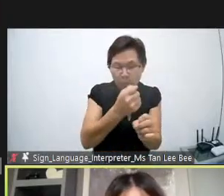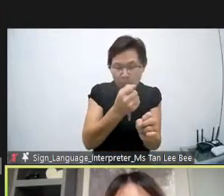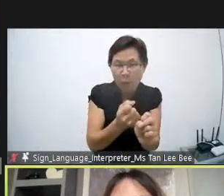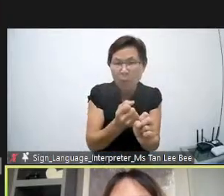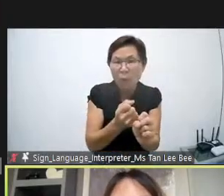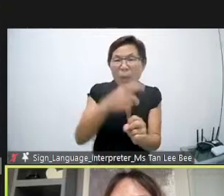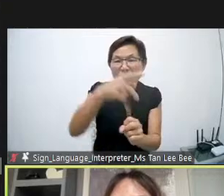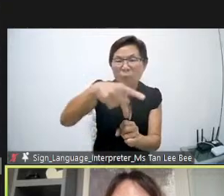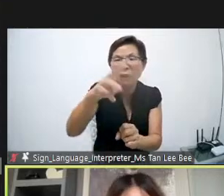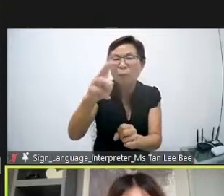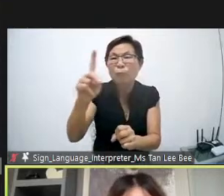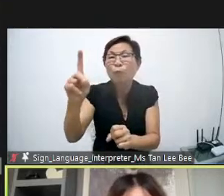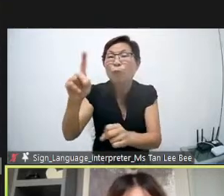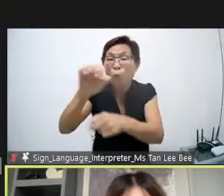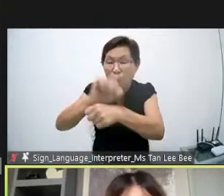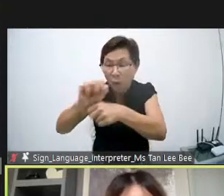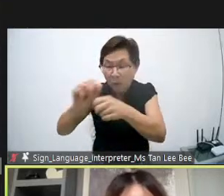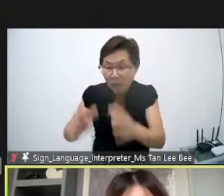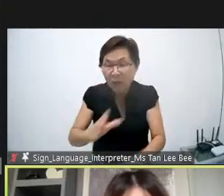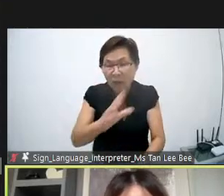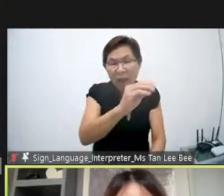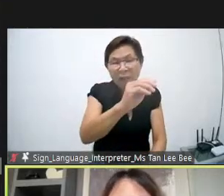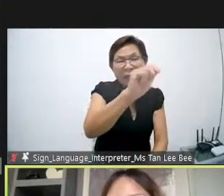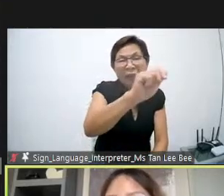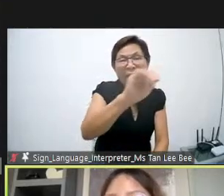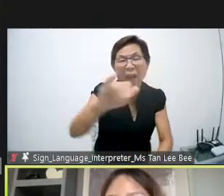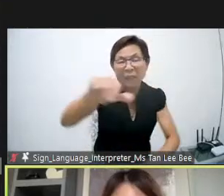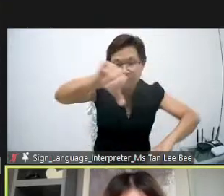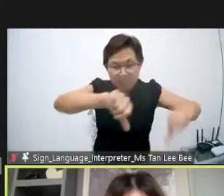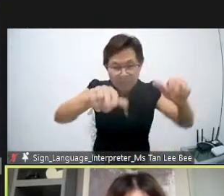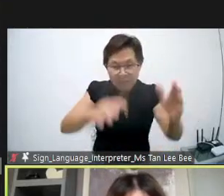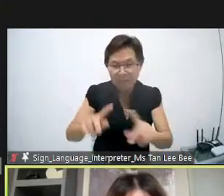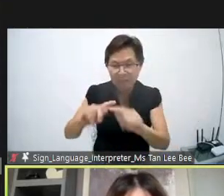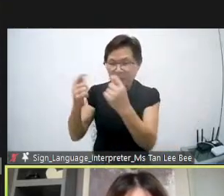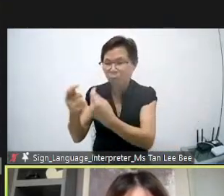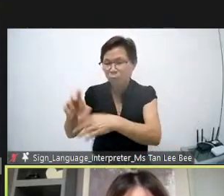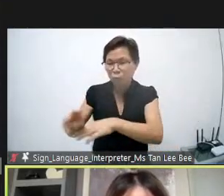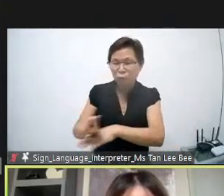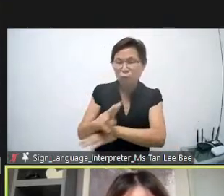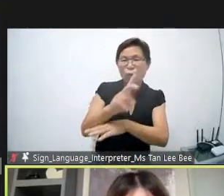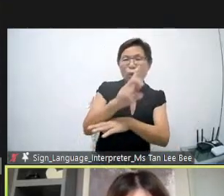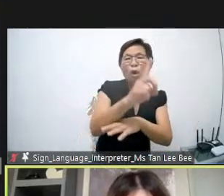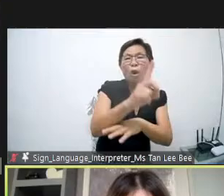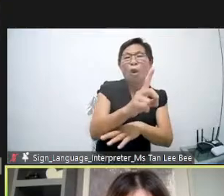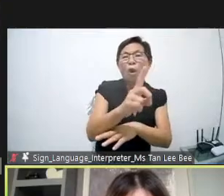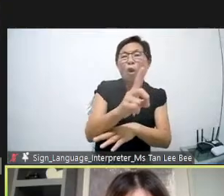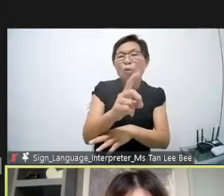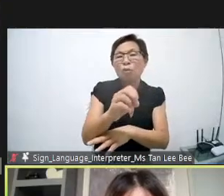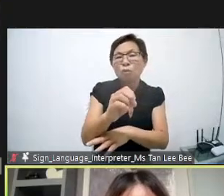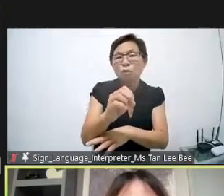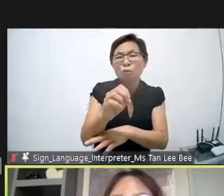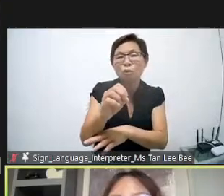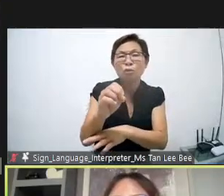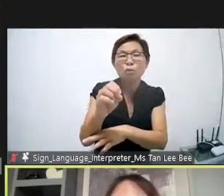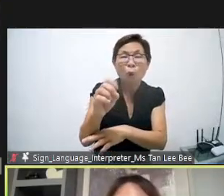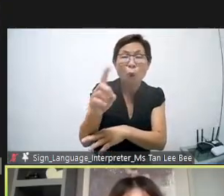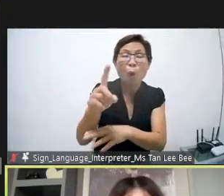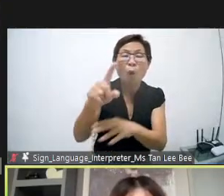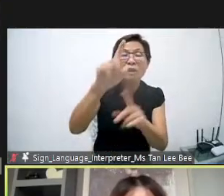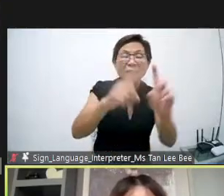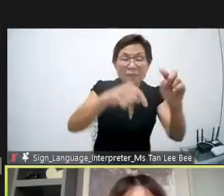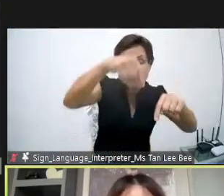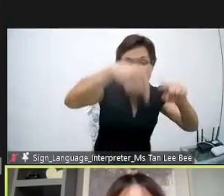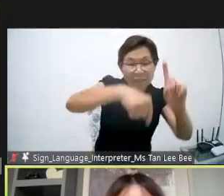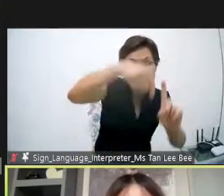workforce, and our AI scientist team are using those data to training our model. All